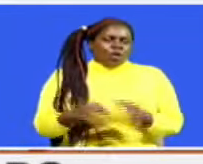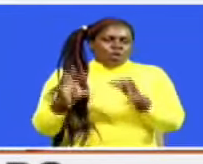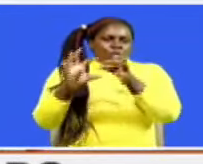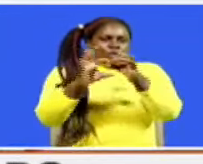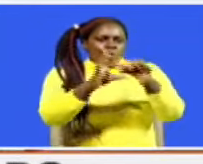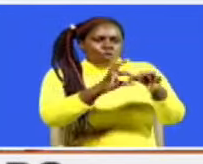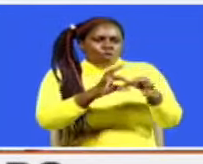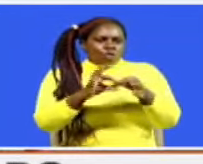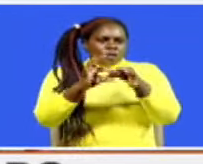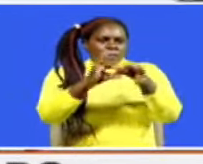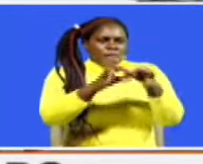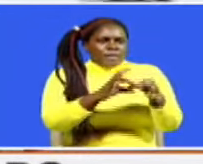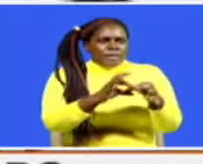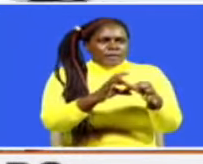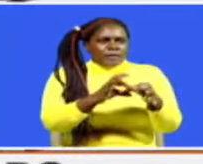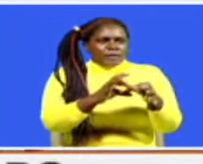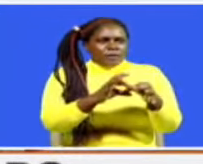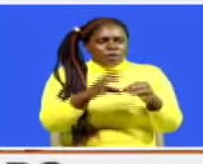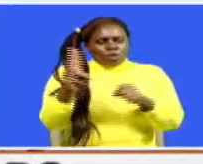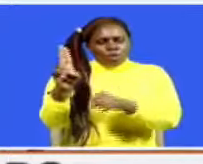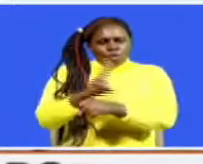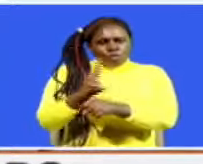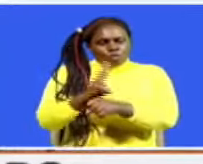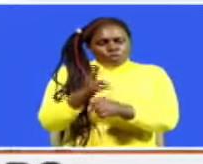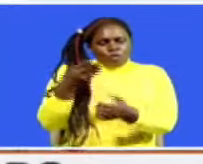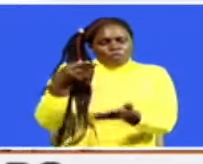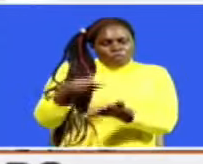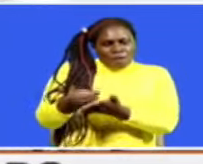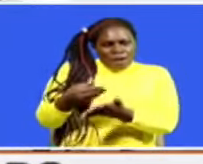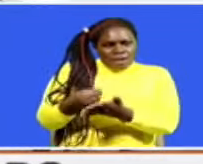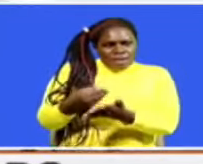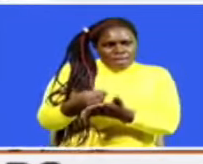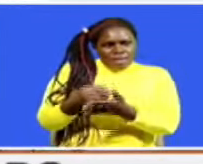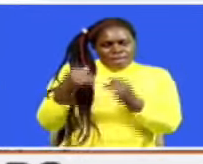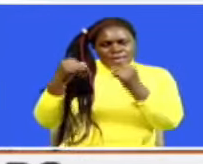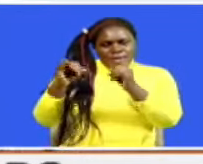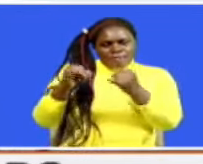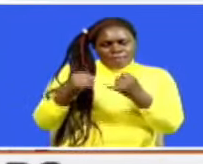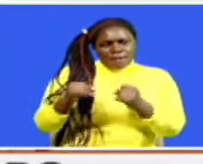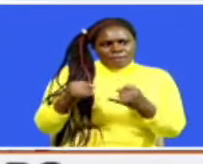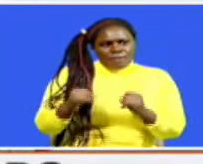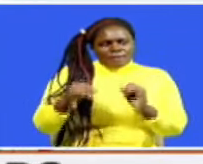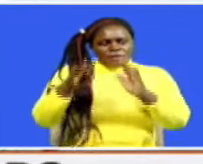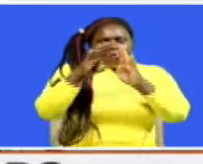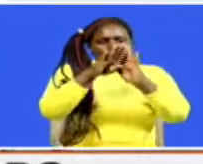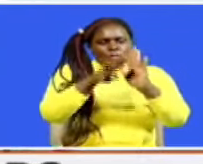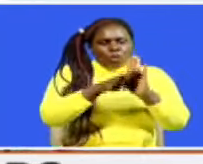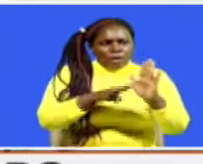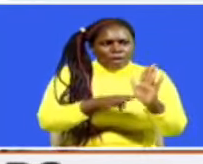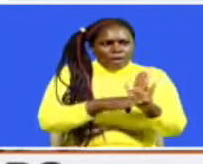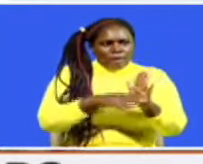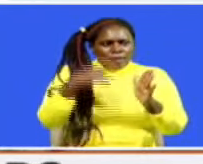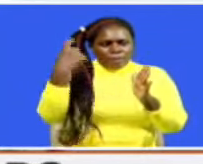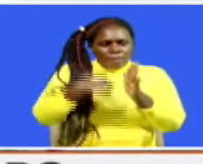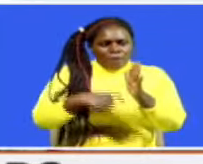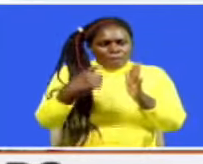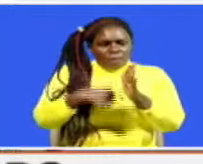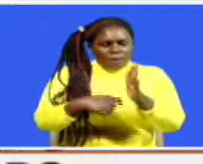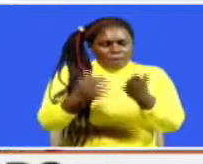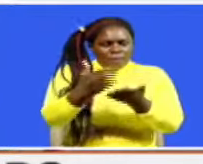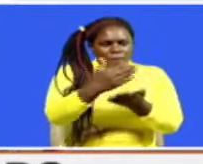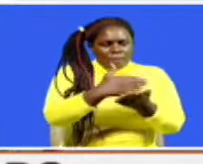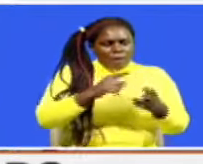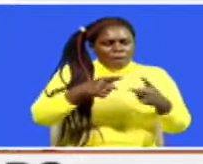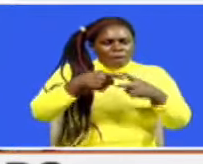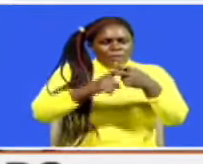the optimal utilization of the fund by implementing programs relating to maintenance,